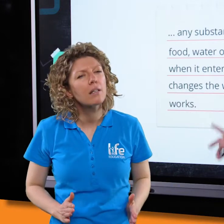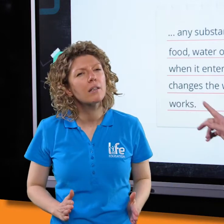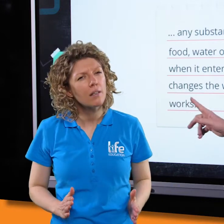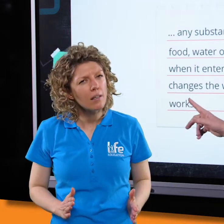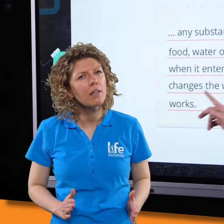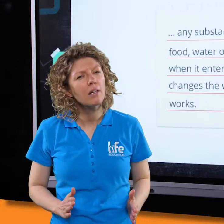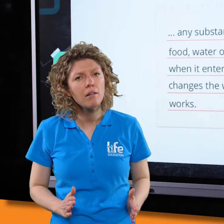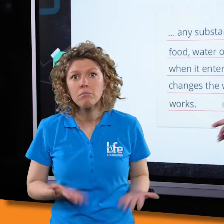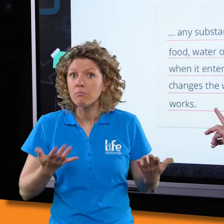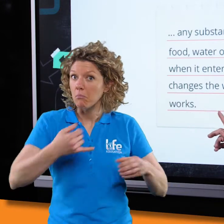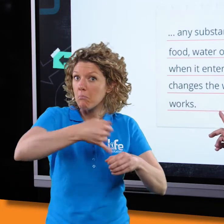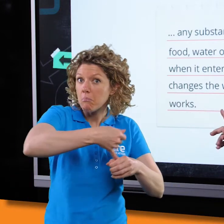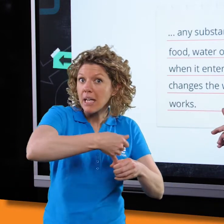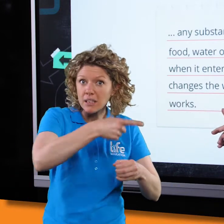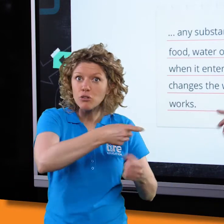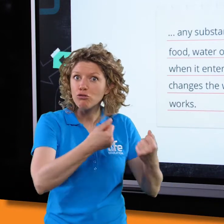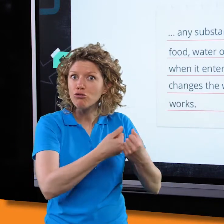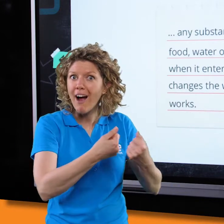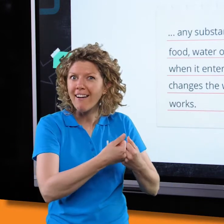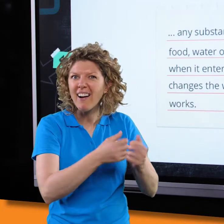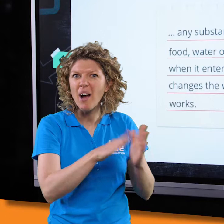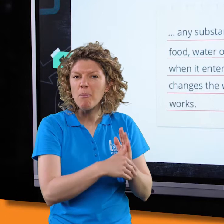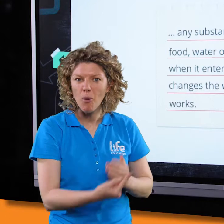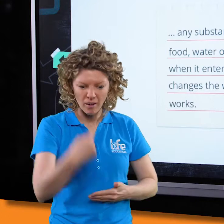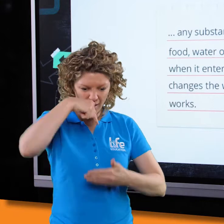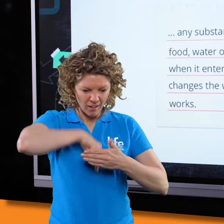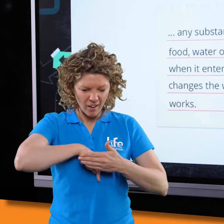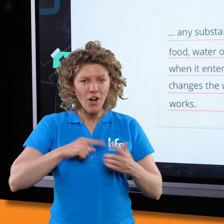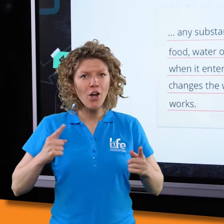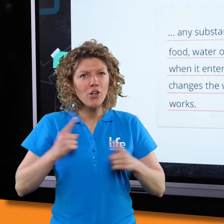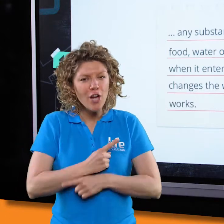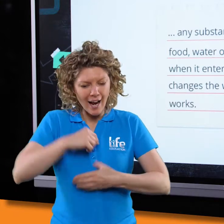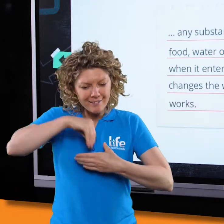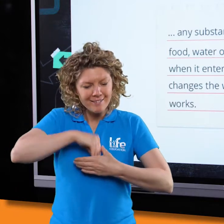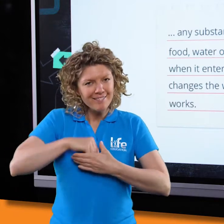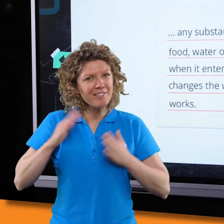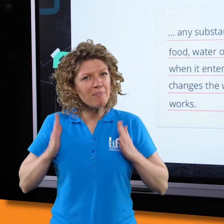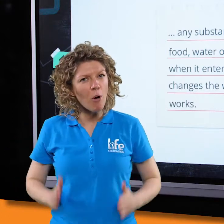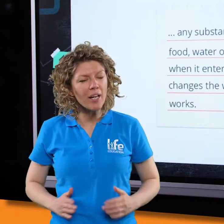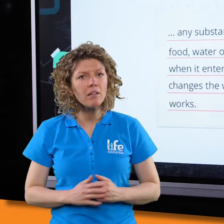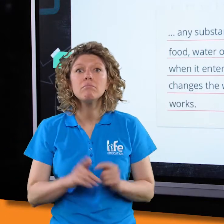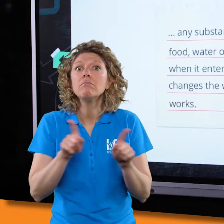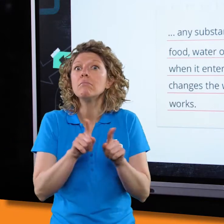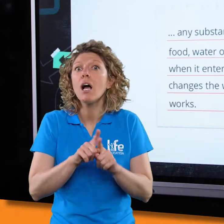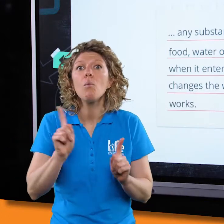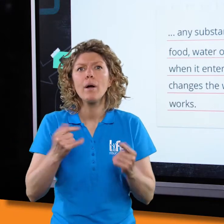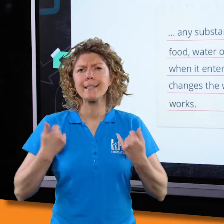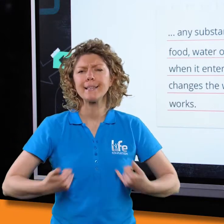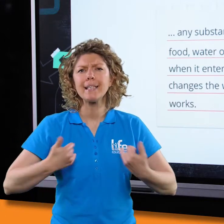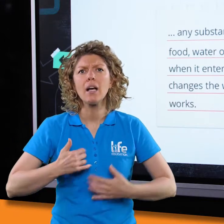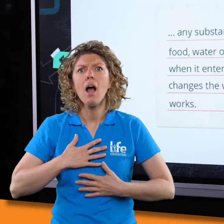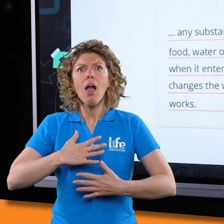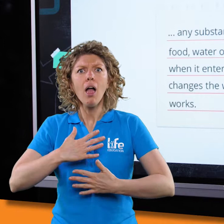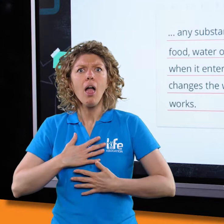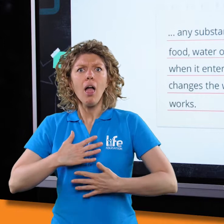drugs because they change the way the body works. Have a think for a moment about asthma and medication that a person uses when they're having an asthma